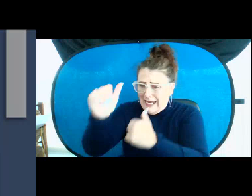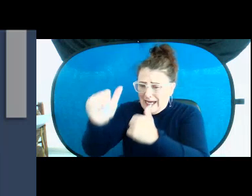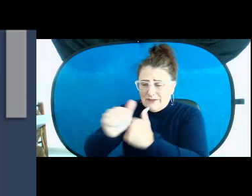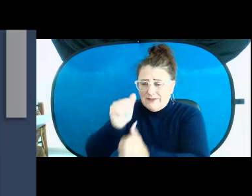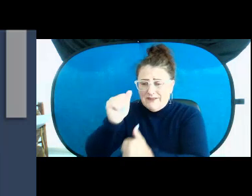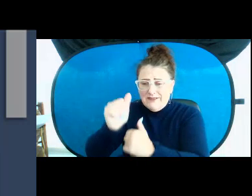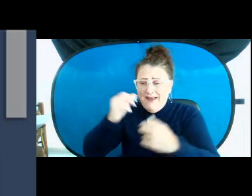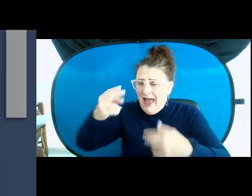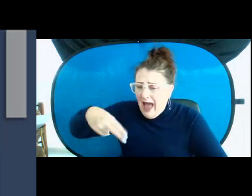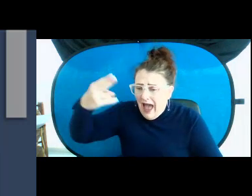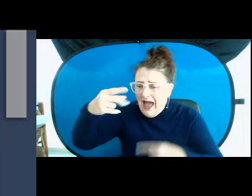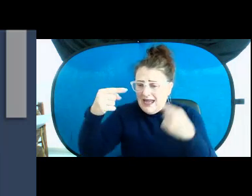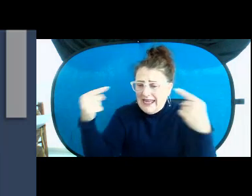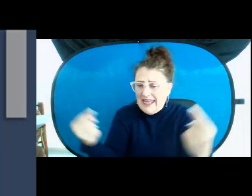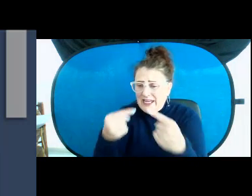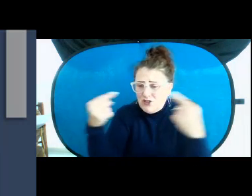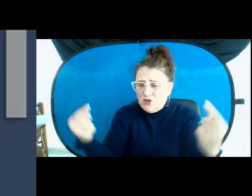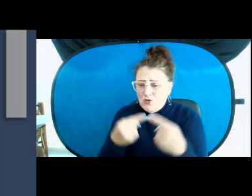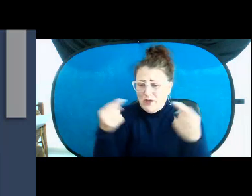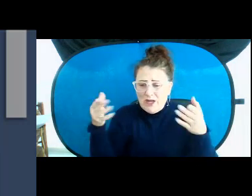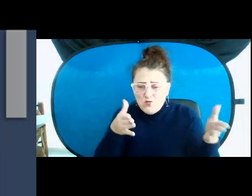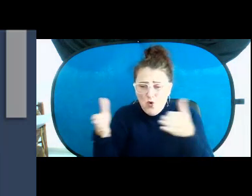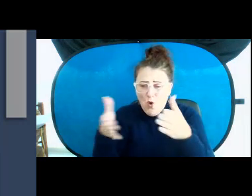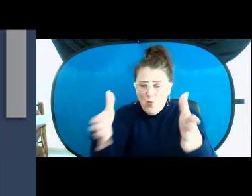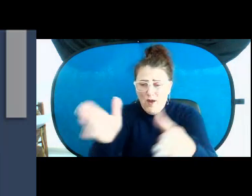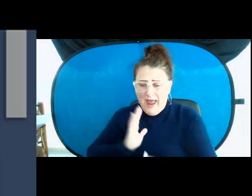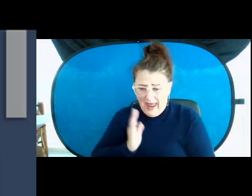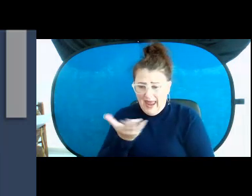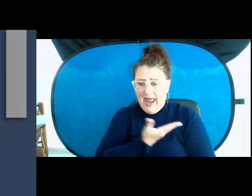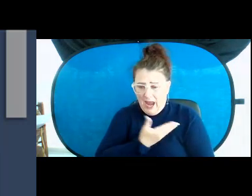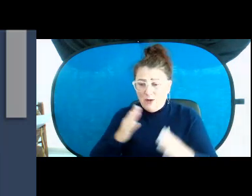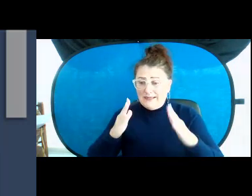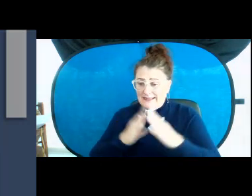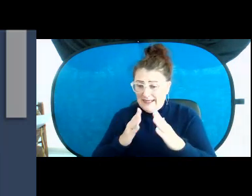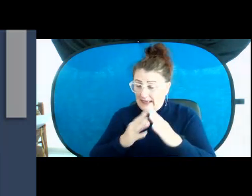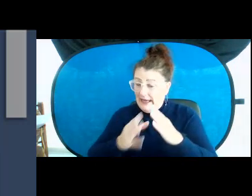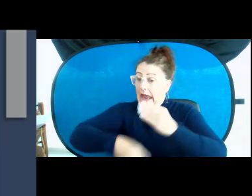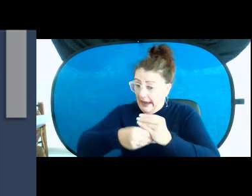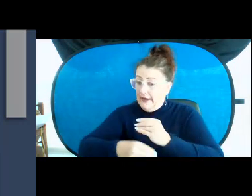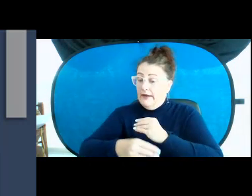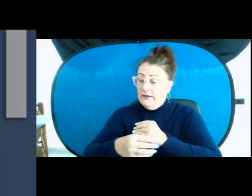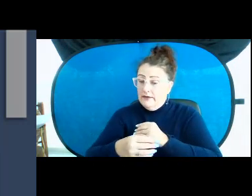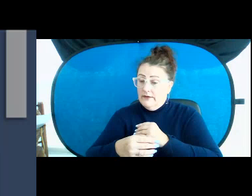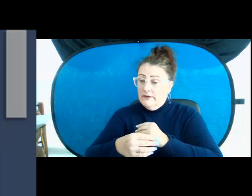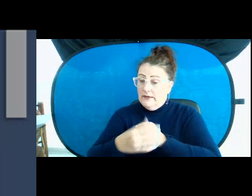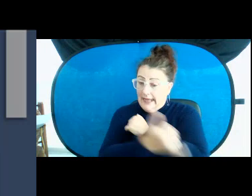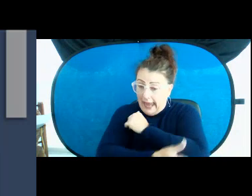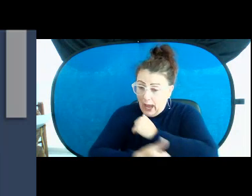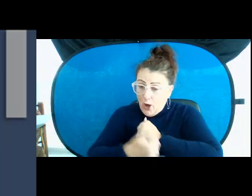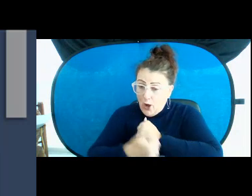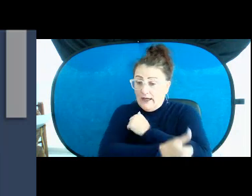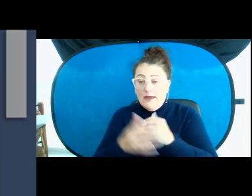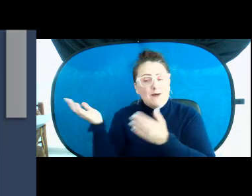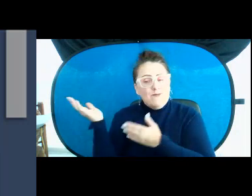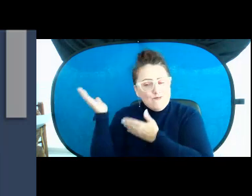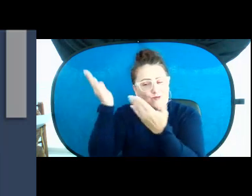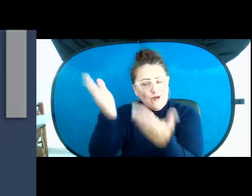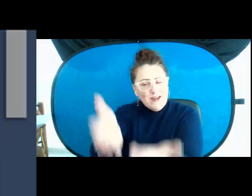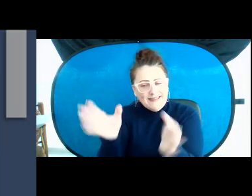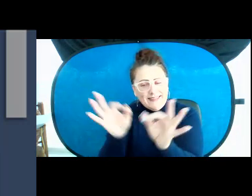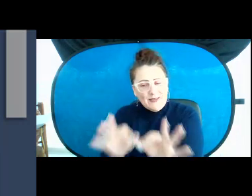injury network roadways in our city, let alone in the county. But will also bring very, very important